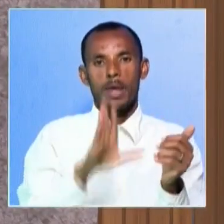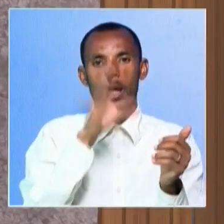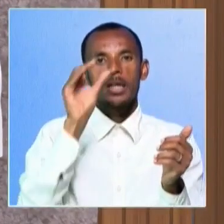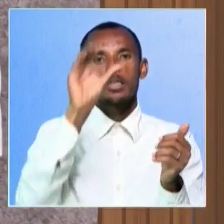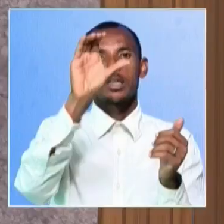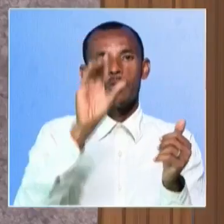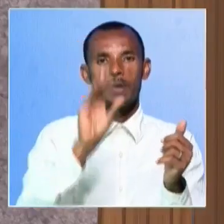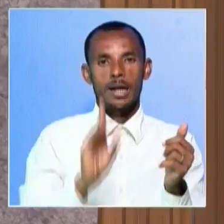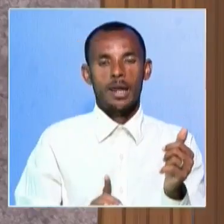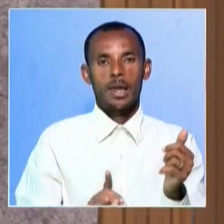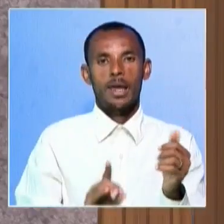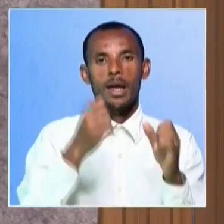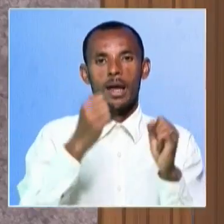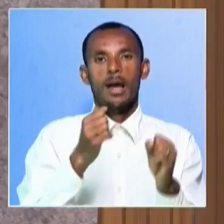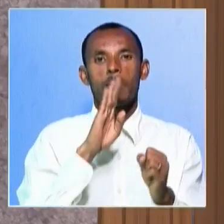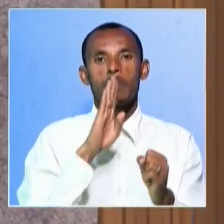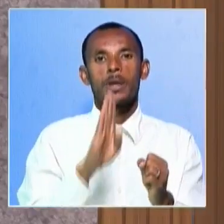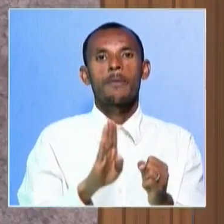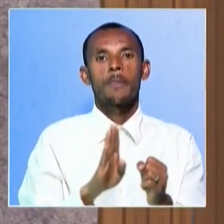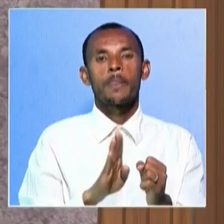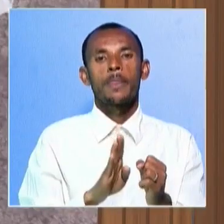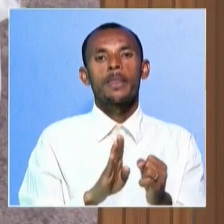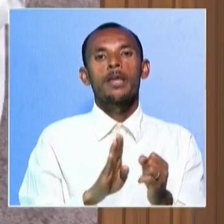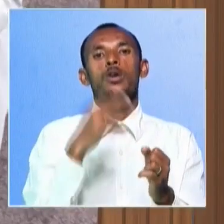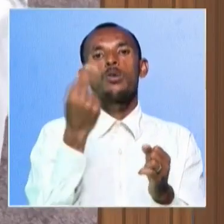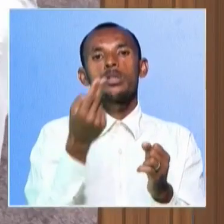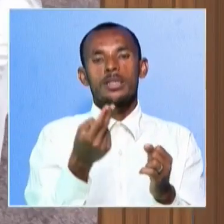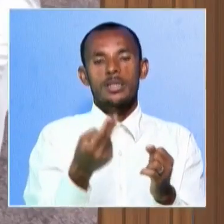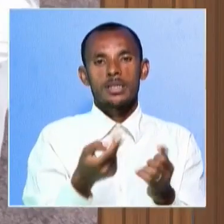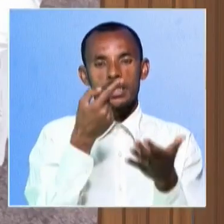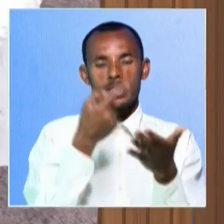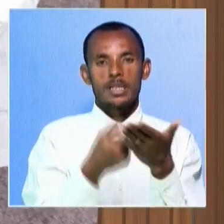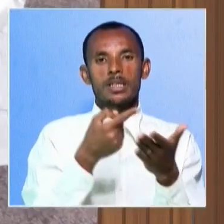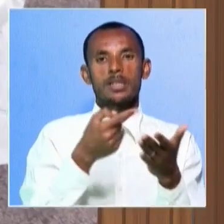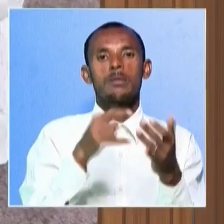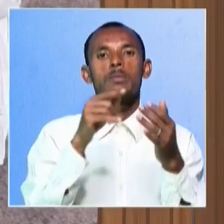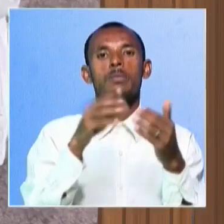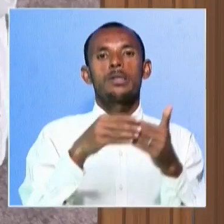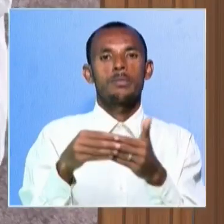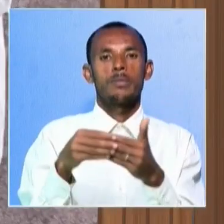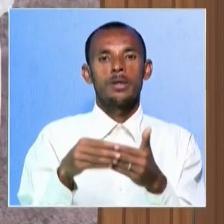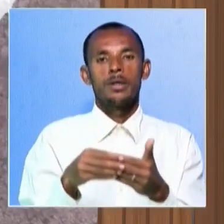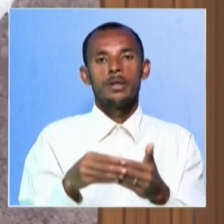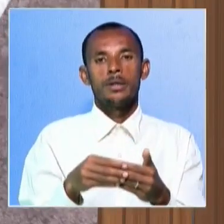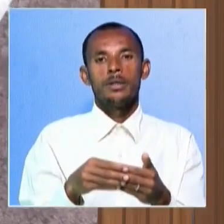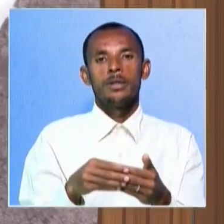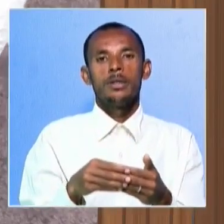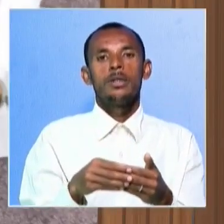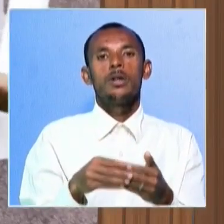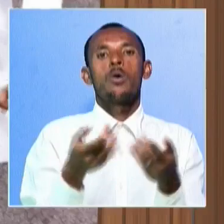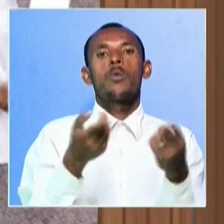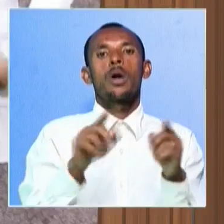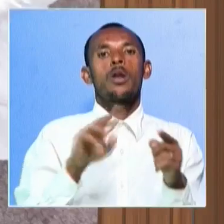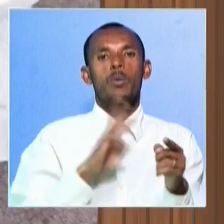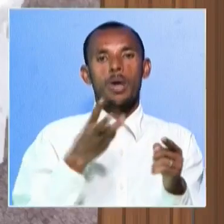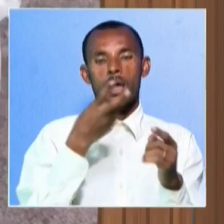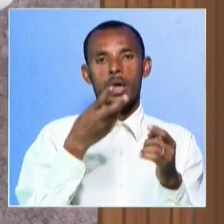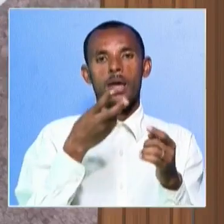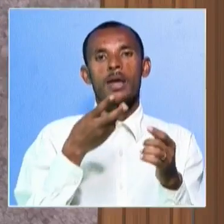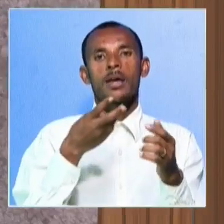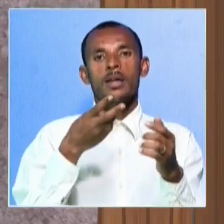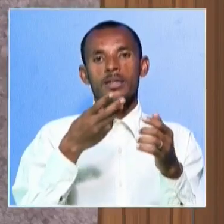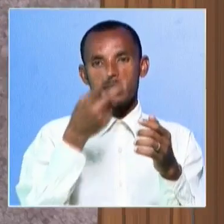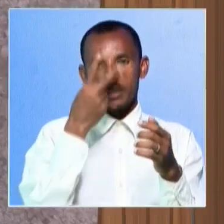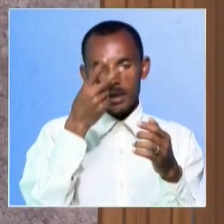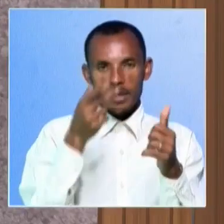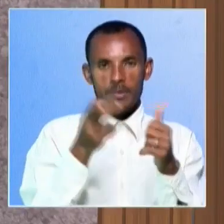over b can be compared using these principles. Okay, so whenever we come to the first